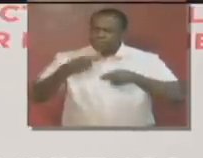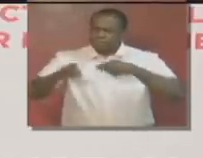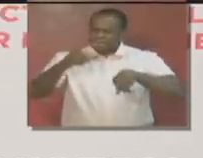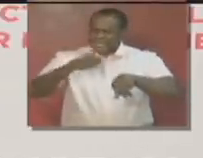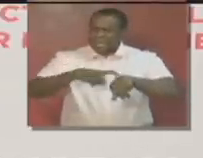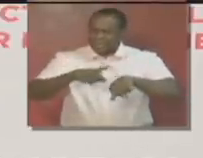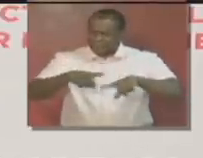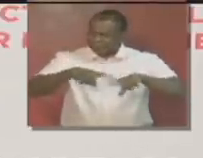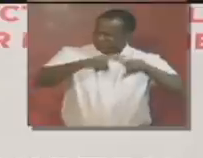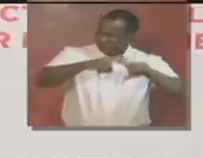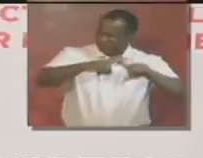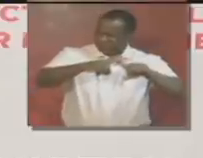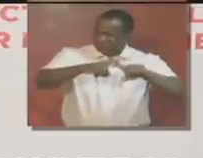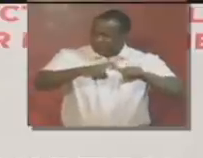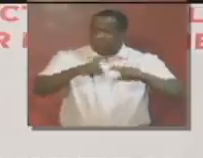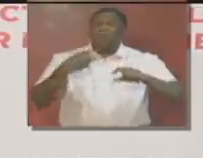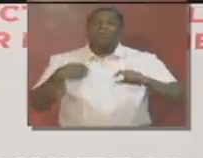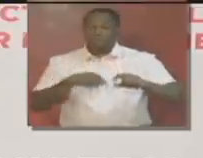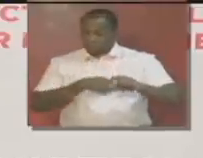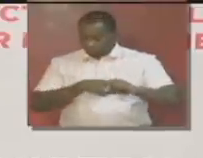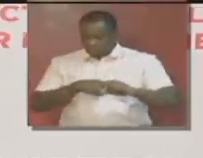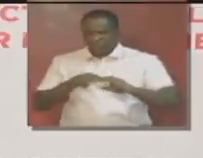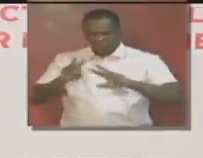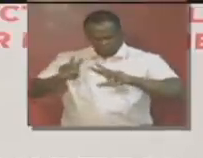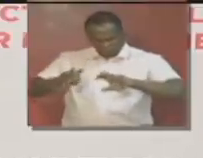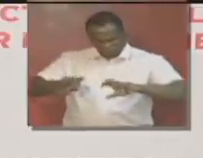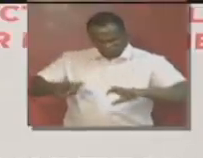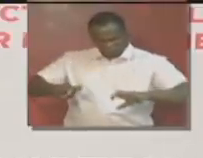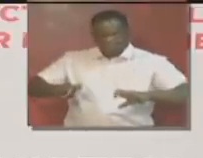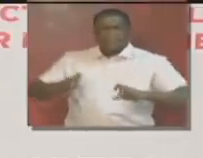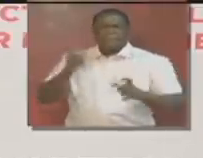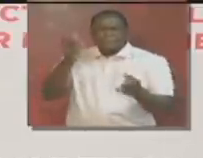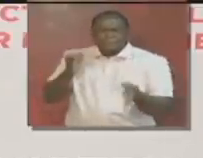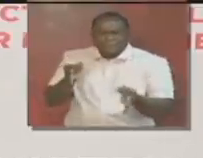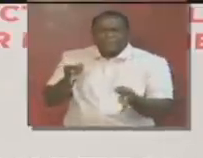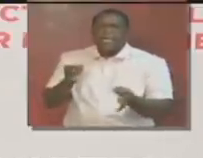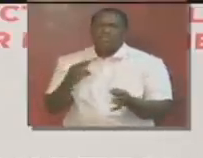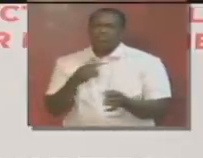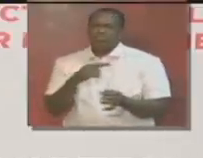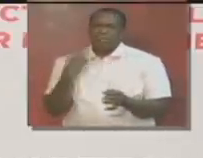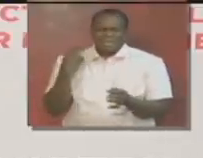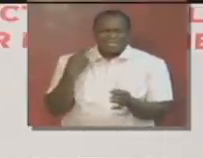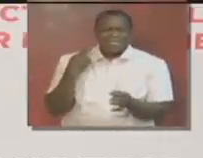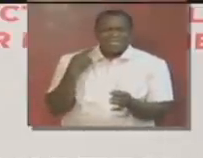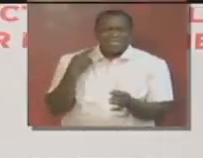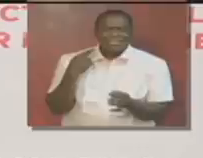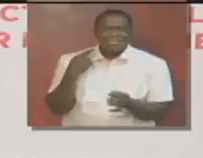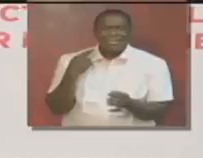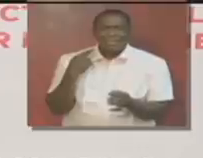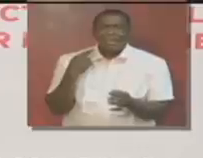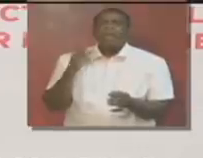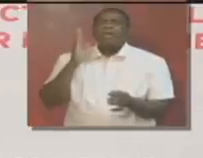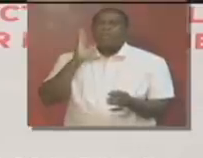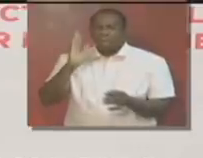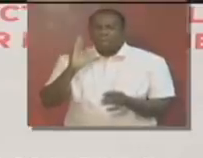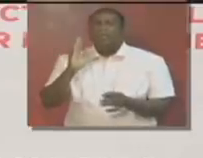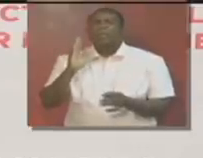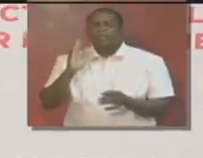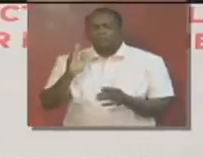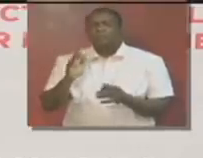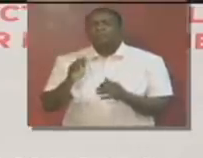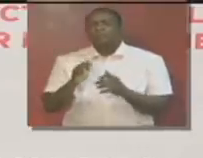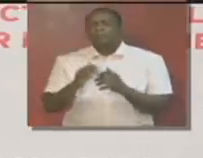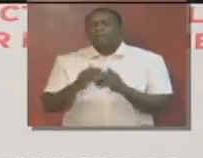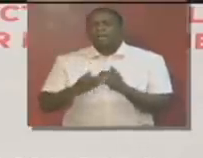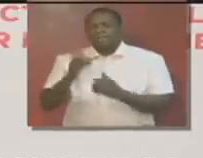Agency's Pharmacovigilance and Risk Assessment Committee holds the position that the vaccine's benefits continue to outweigh